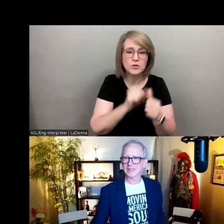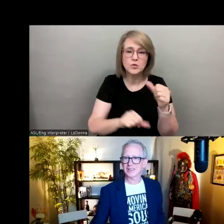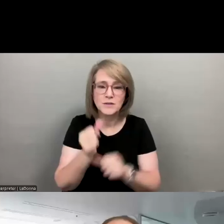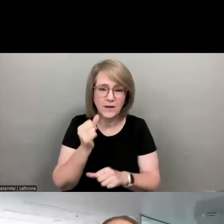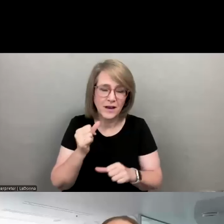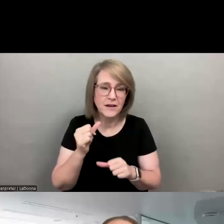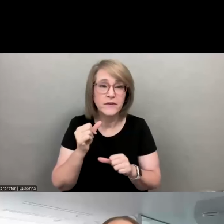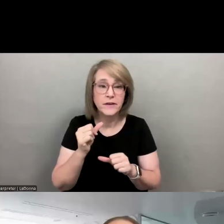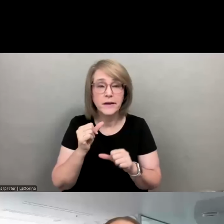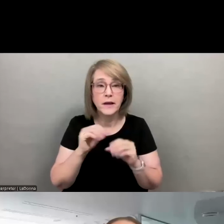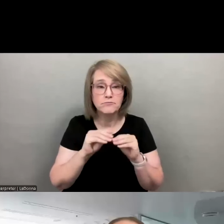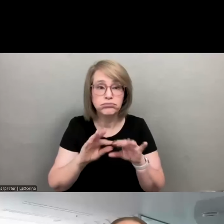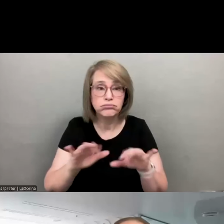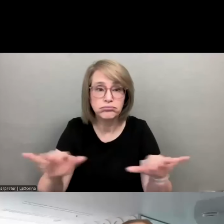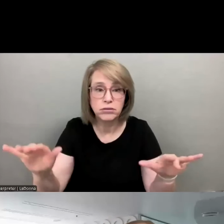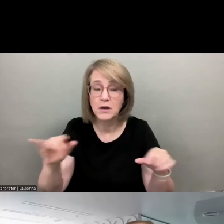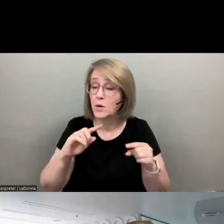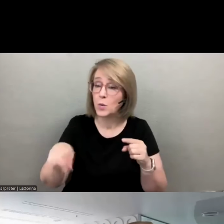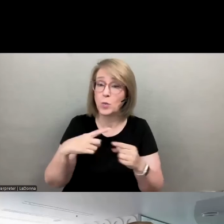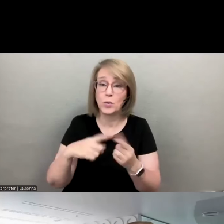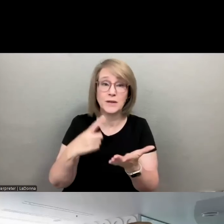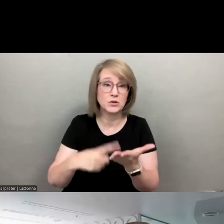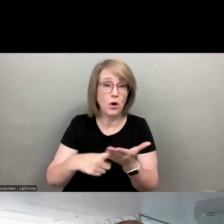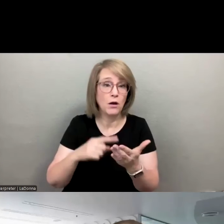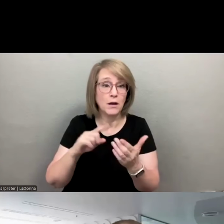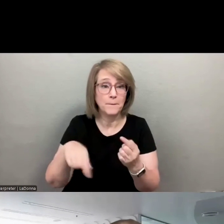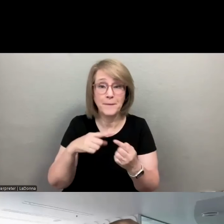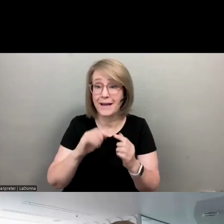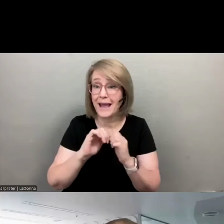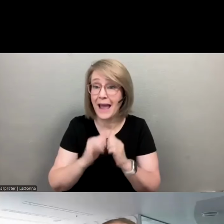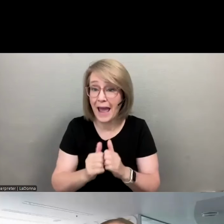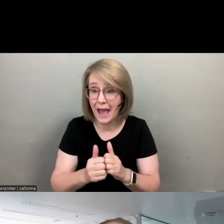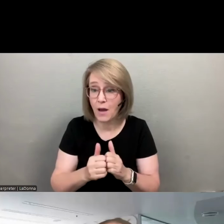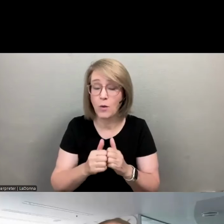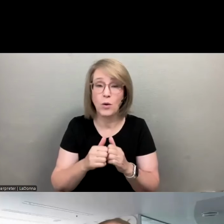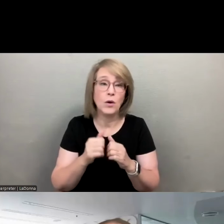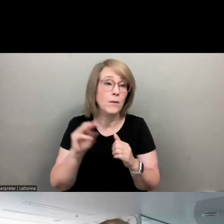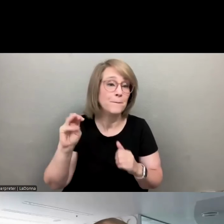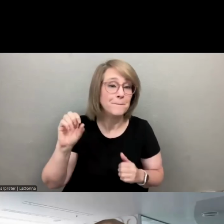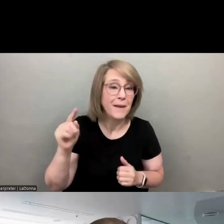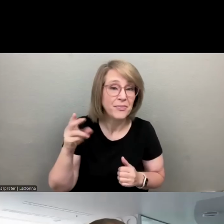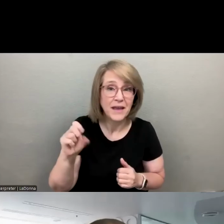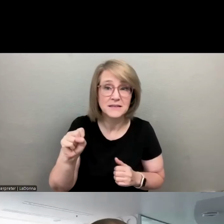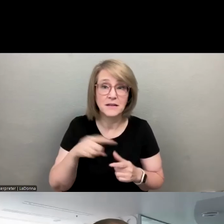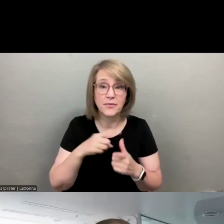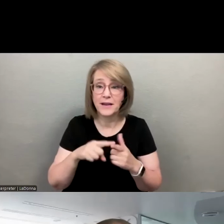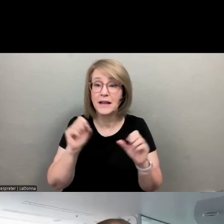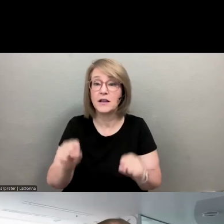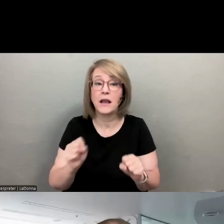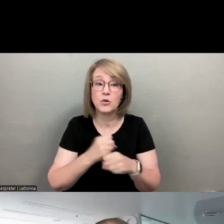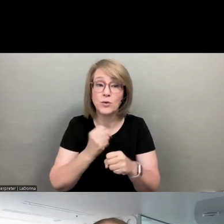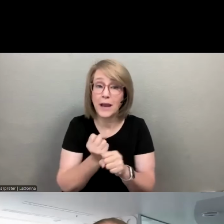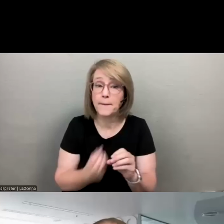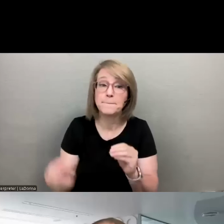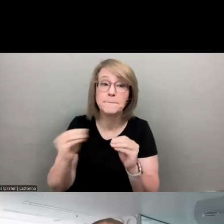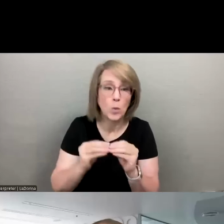effects of when we talk a lot about suicide and the methods of suicide can actually create more suicides, a